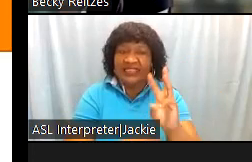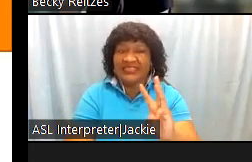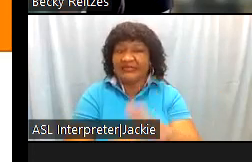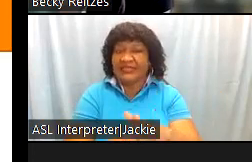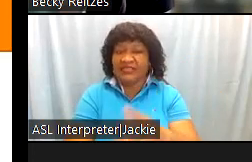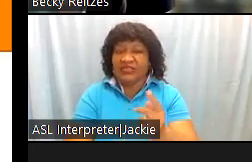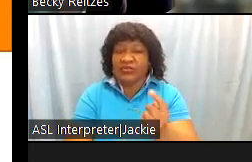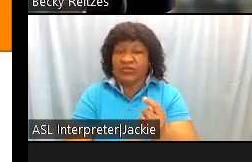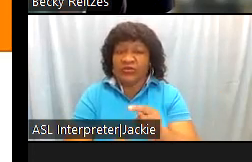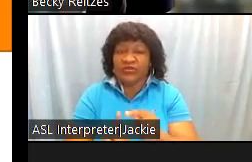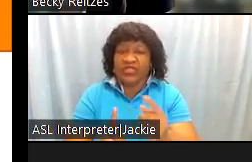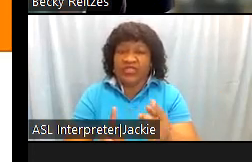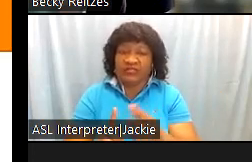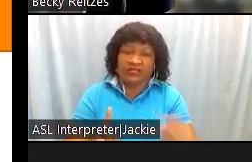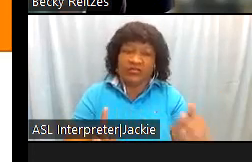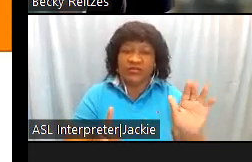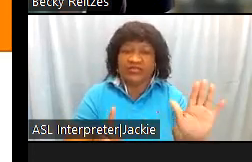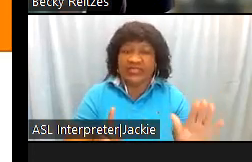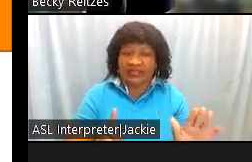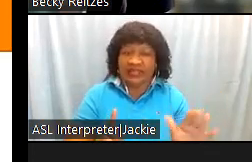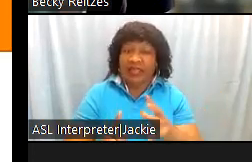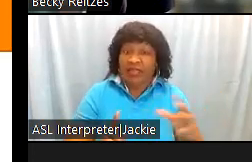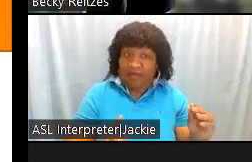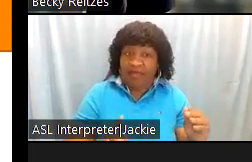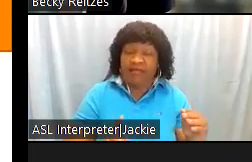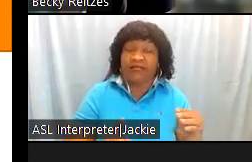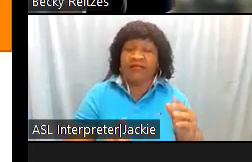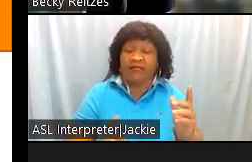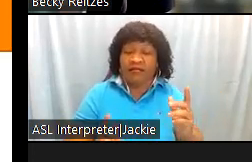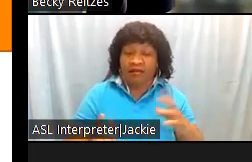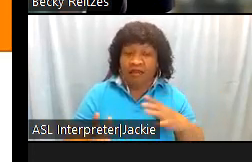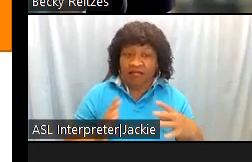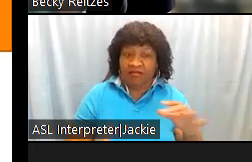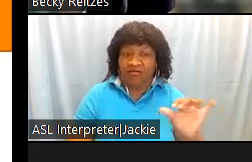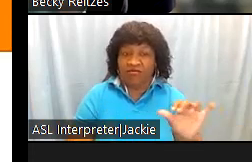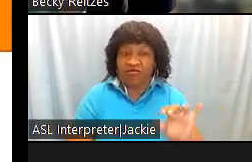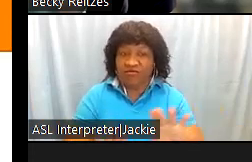p.m. Tuesdays through Sunday, including holidays.